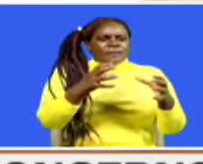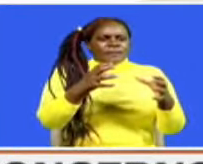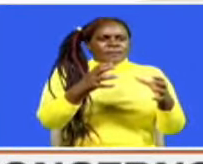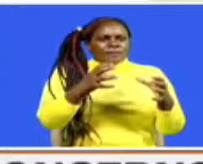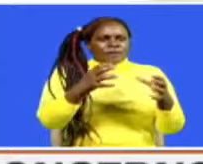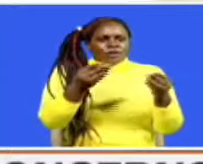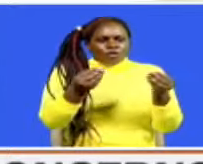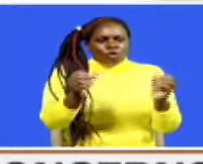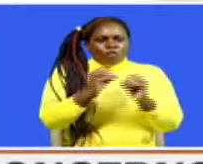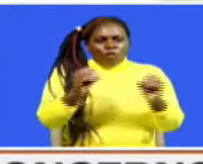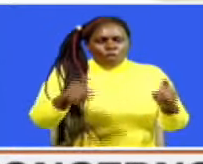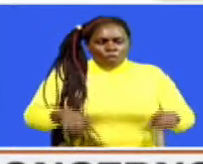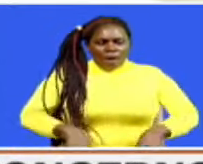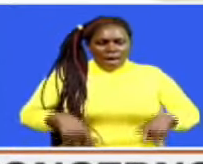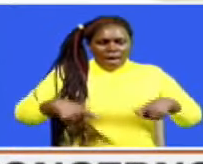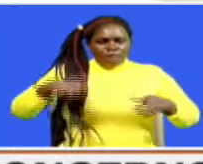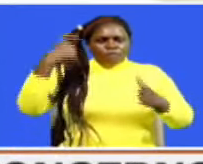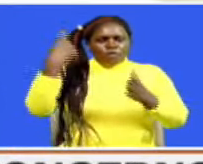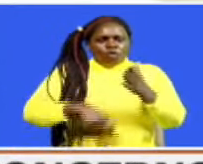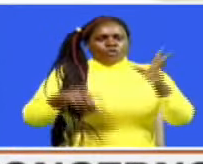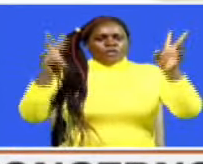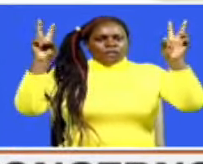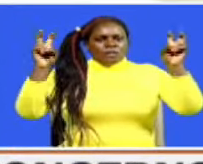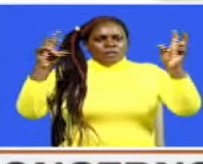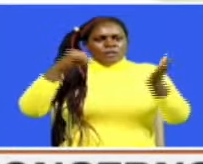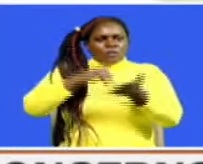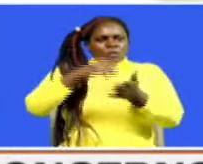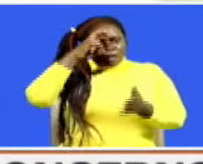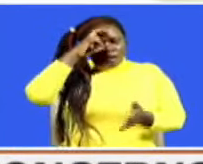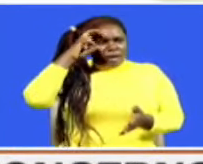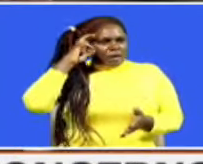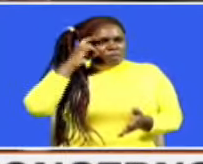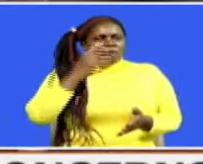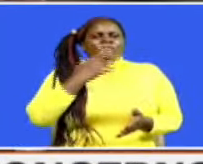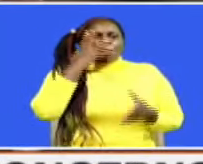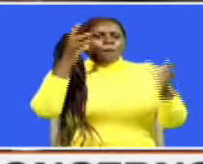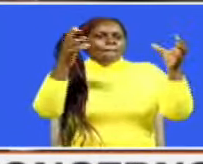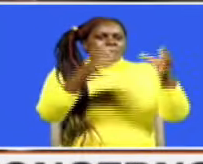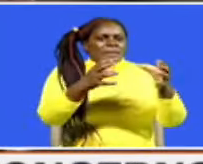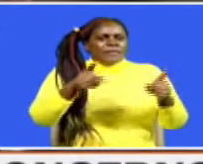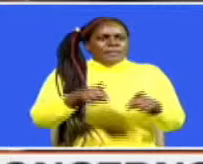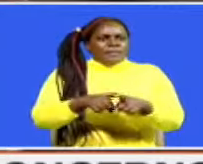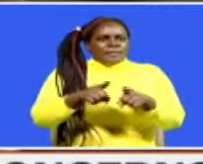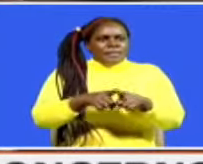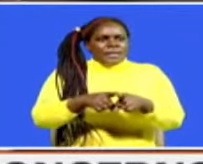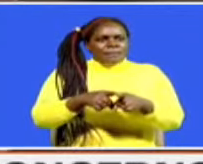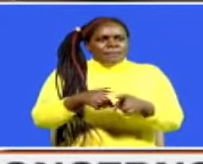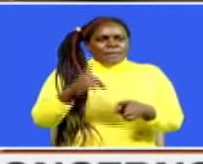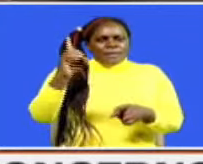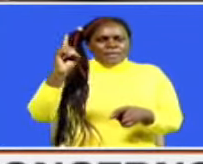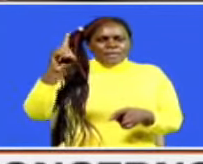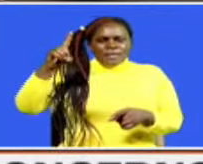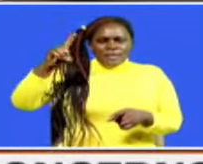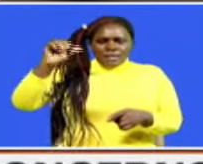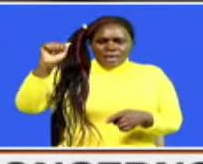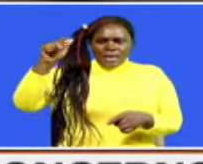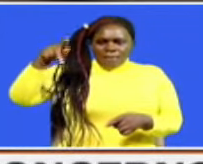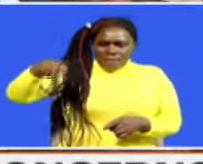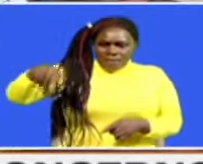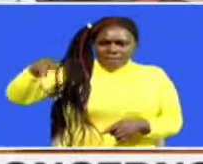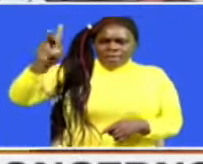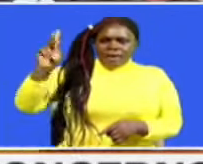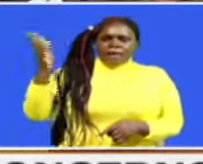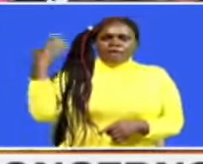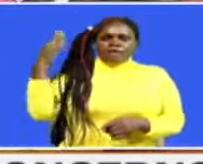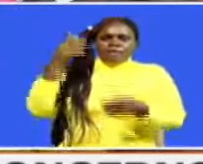properly address the high cost of living issue include Martha Karua's NAK Kenya and Eugene Wamalwa's DAPK.